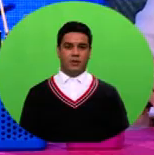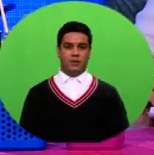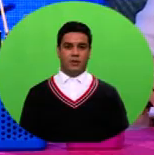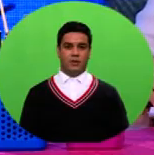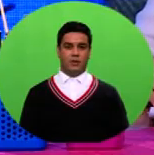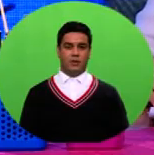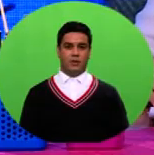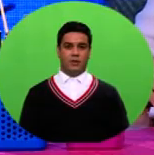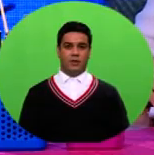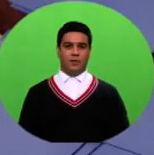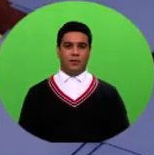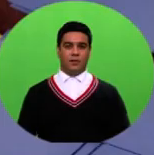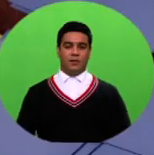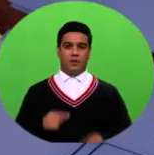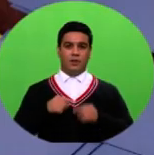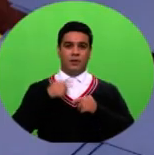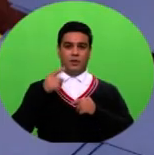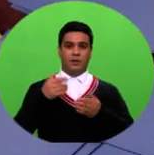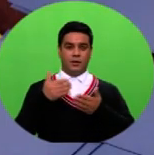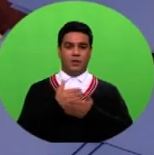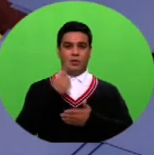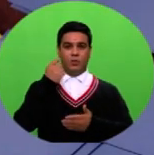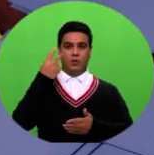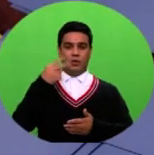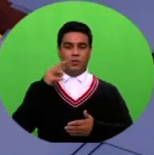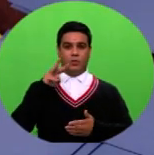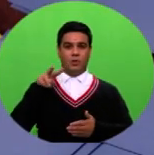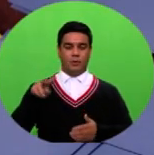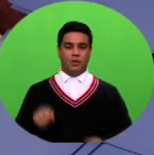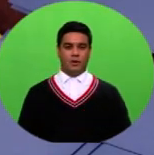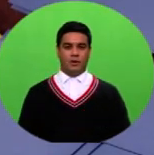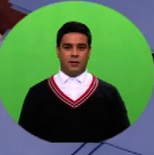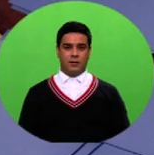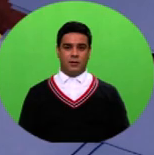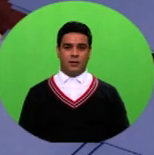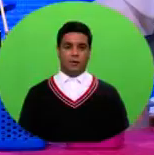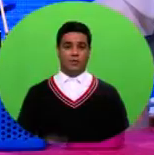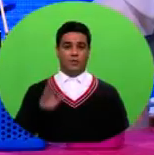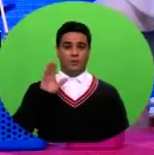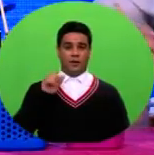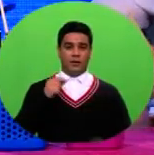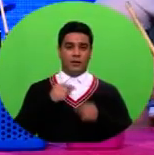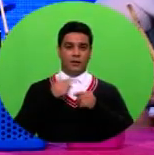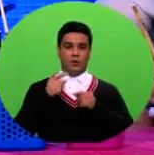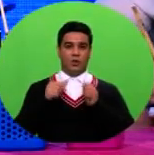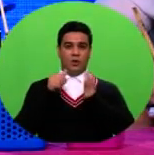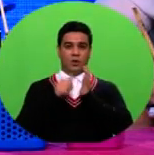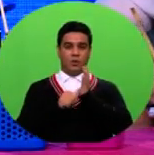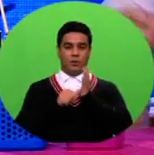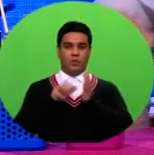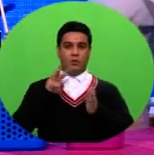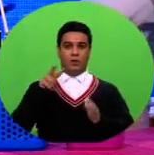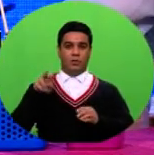Keyingi yon yoqi yana 120 mm va keyingisi yana